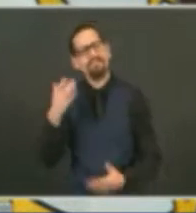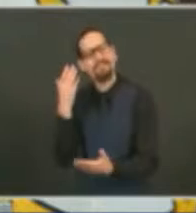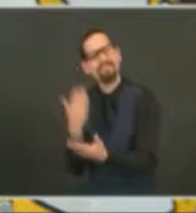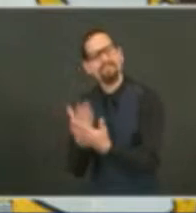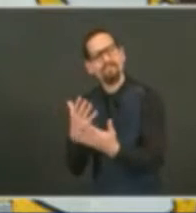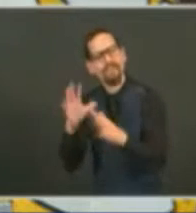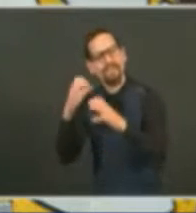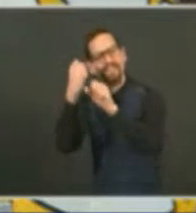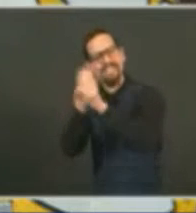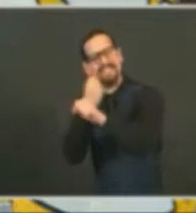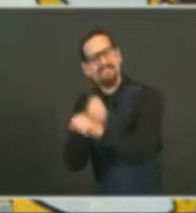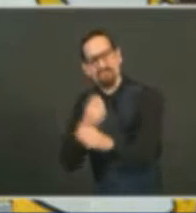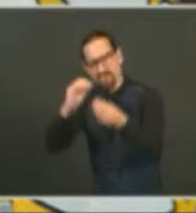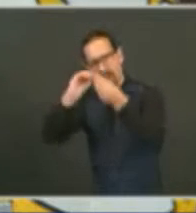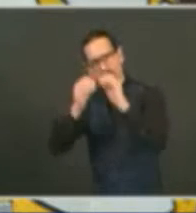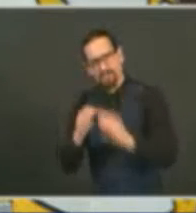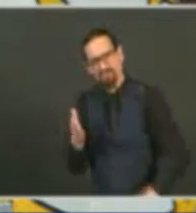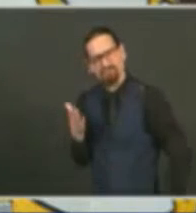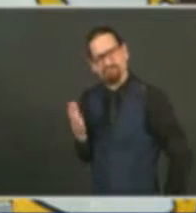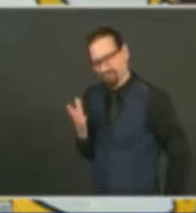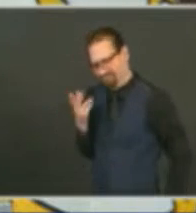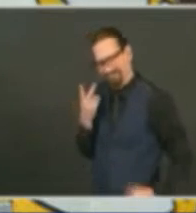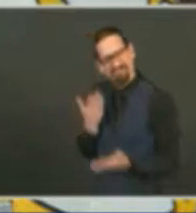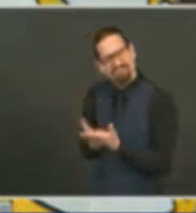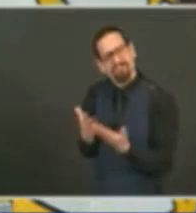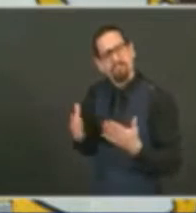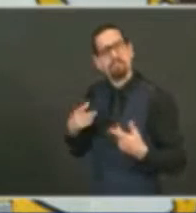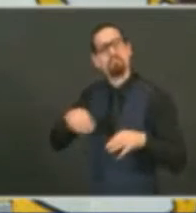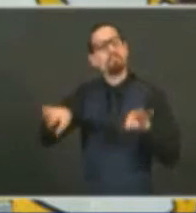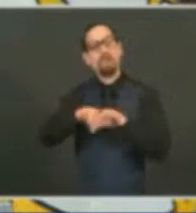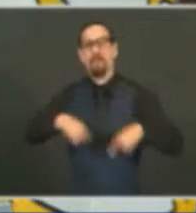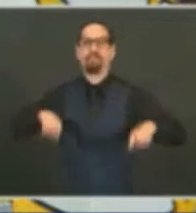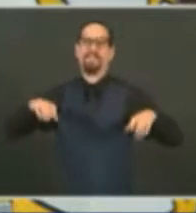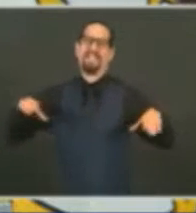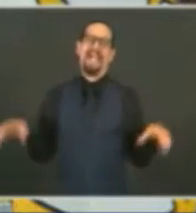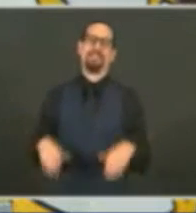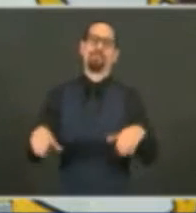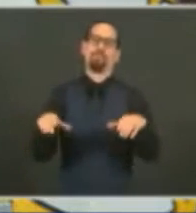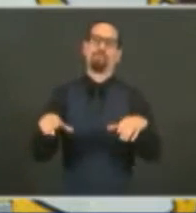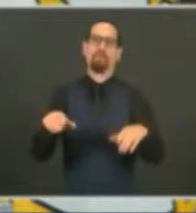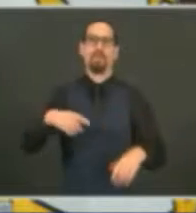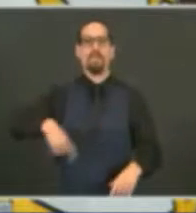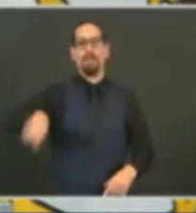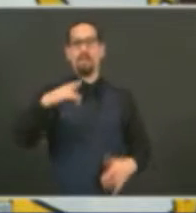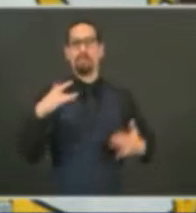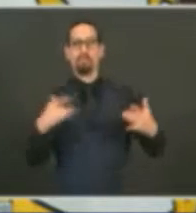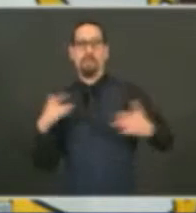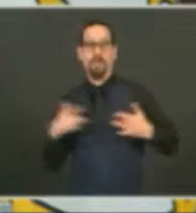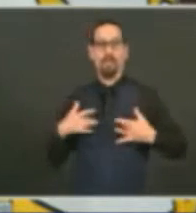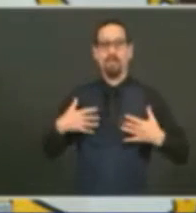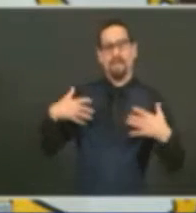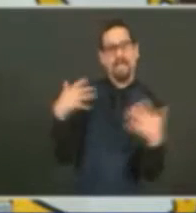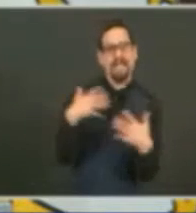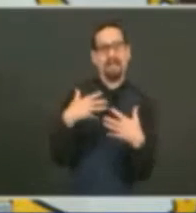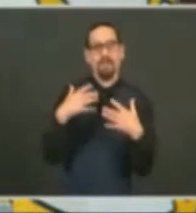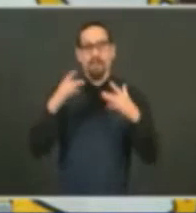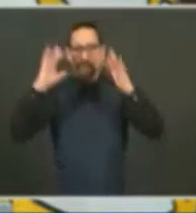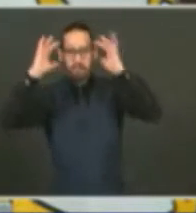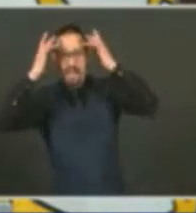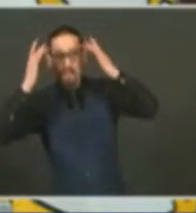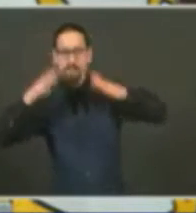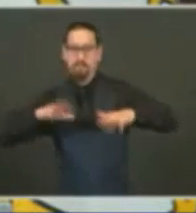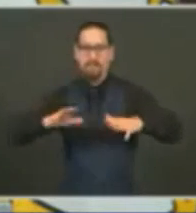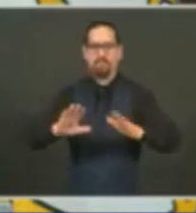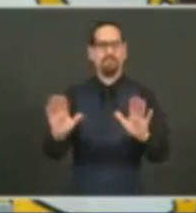say there's no point in being afraid. There's no point in panicking. We knew this was coming. We are preparing. We are prepared. We're working around the